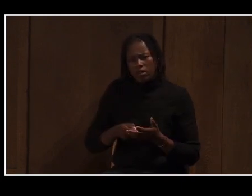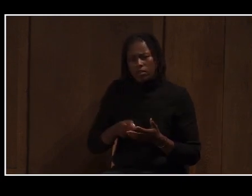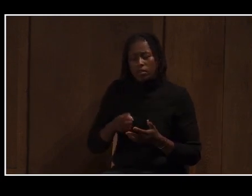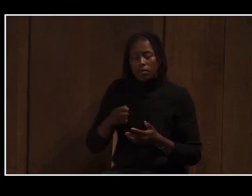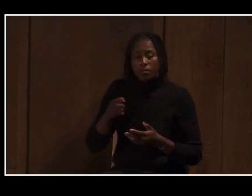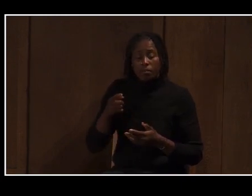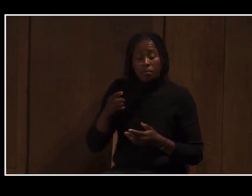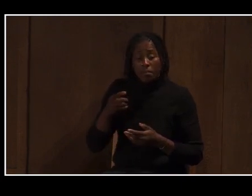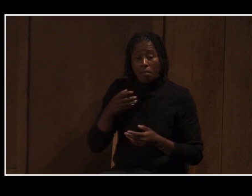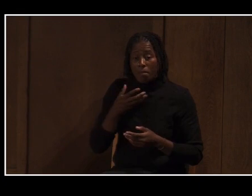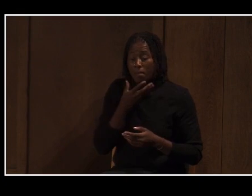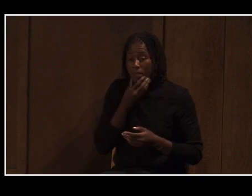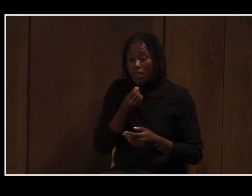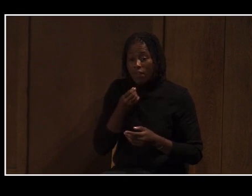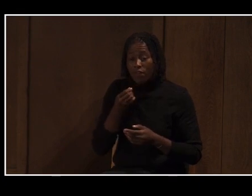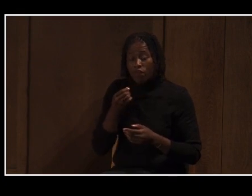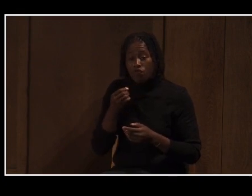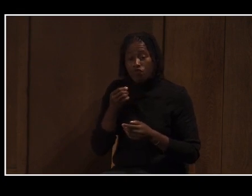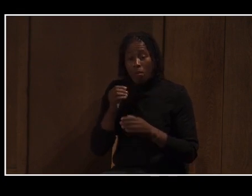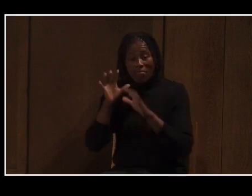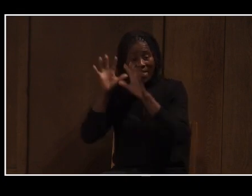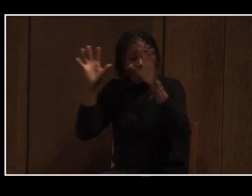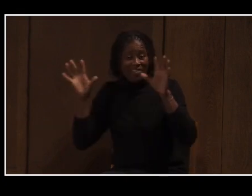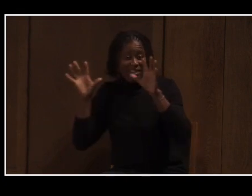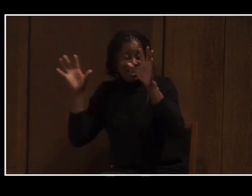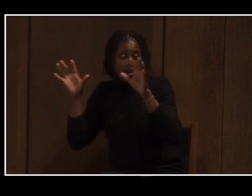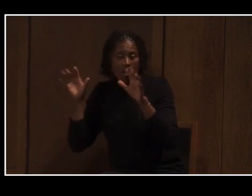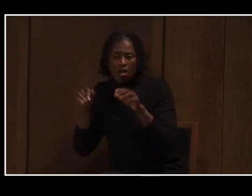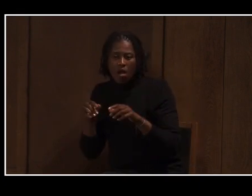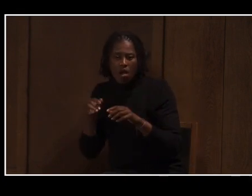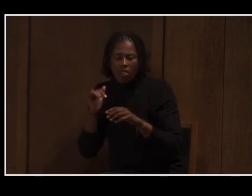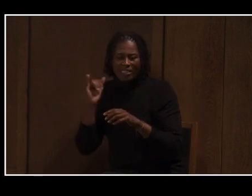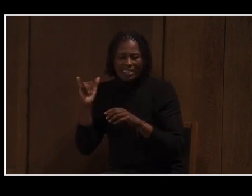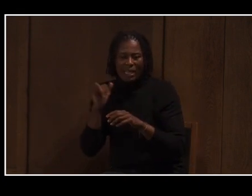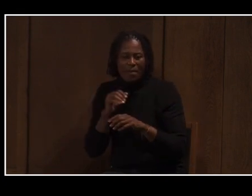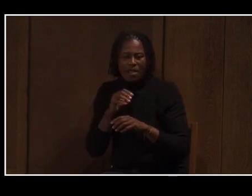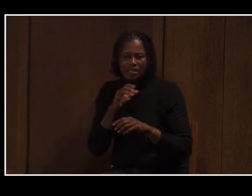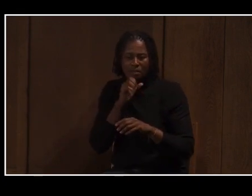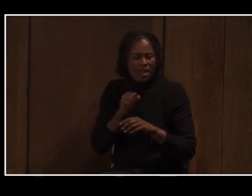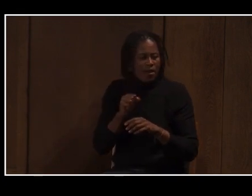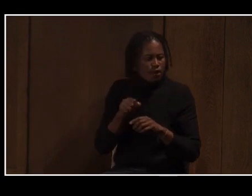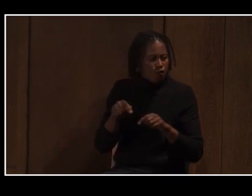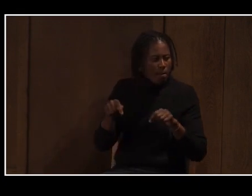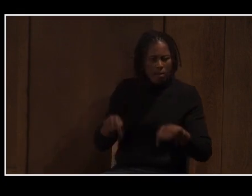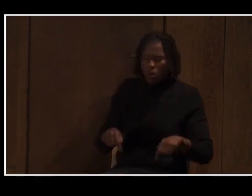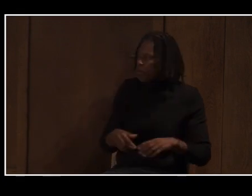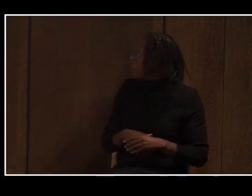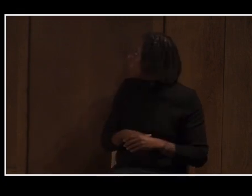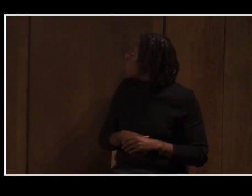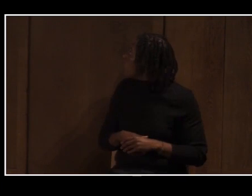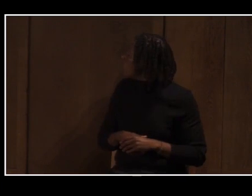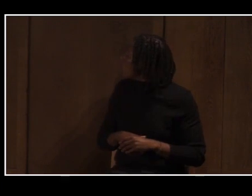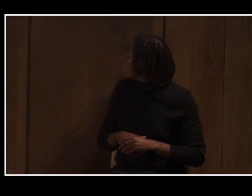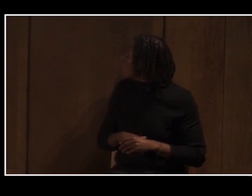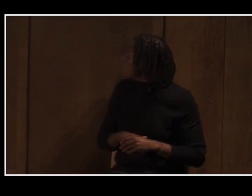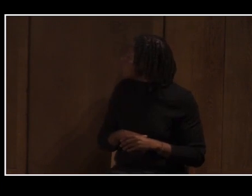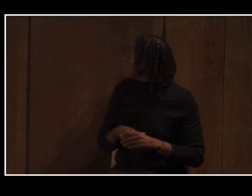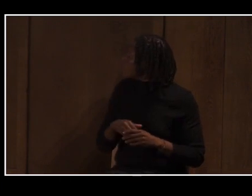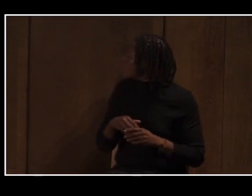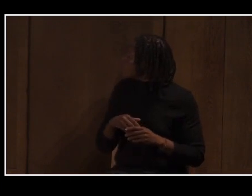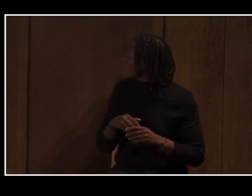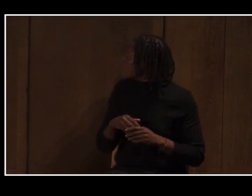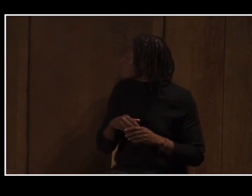below. The machine-aided neural networking of affect, manna, is an